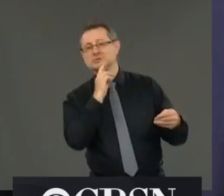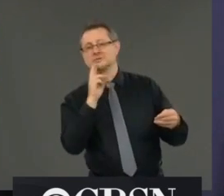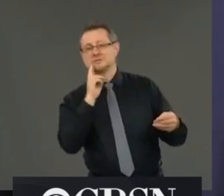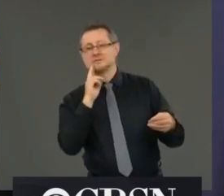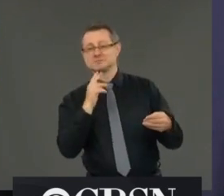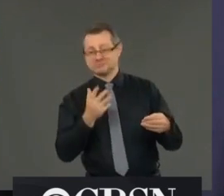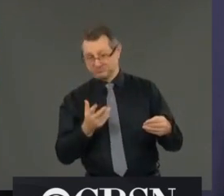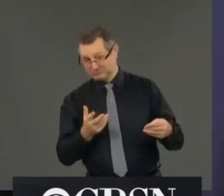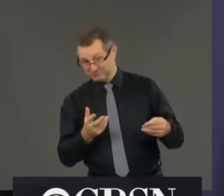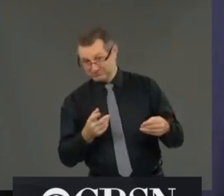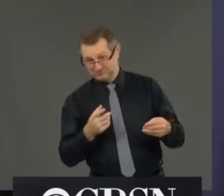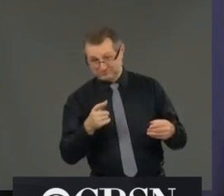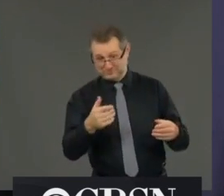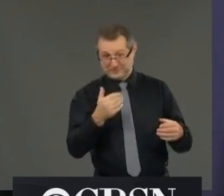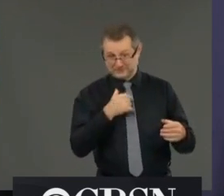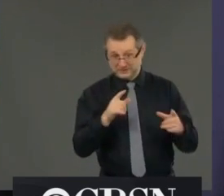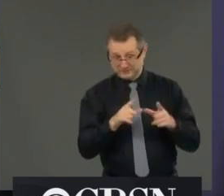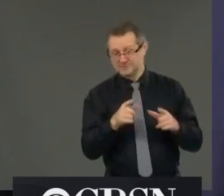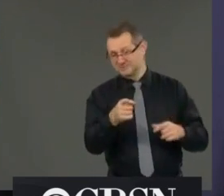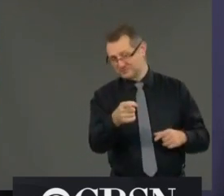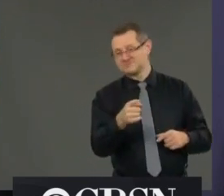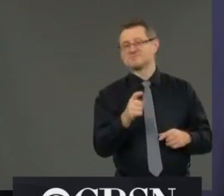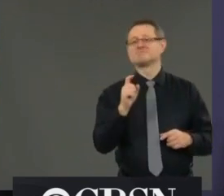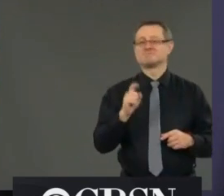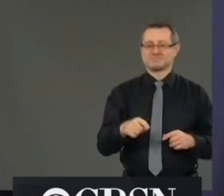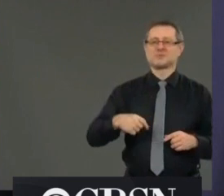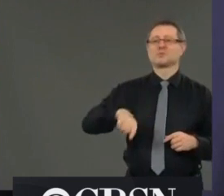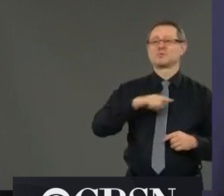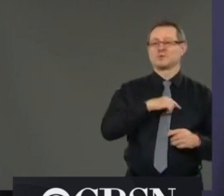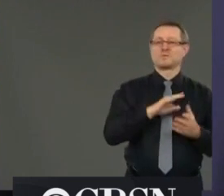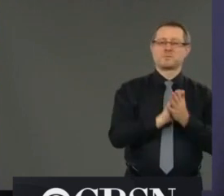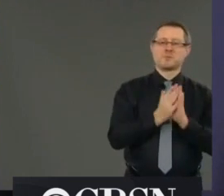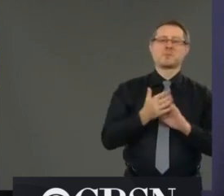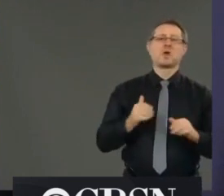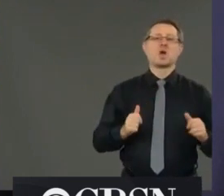And we are going to be aggressive about enforcement.